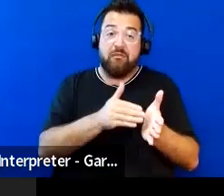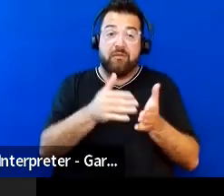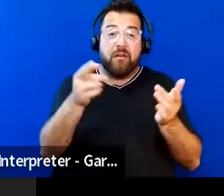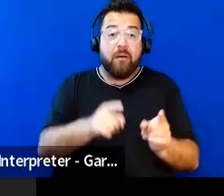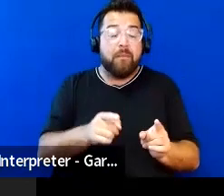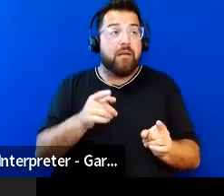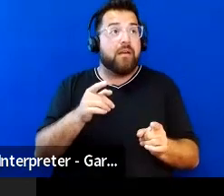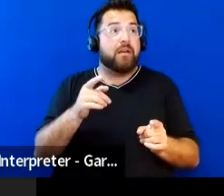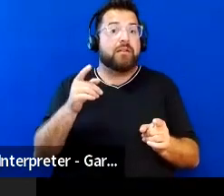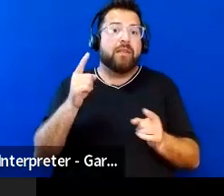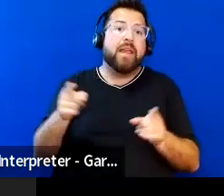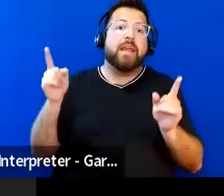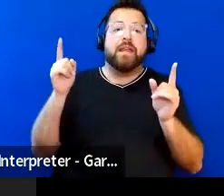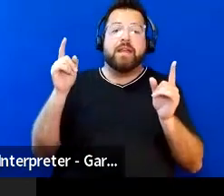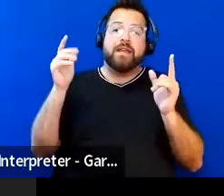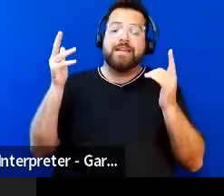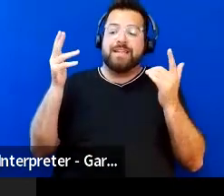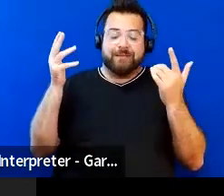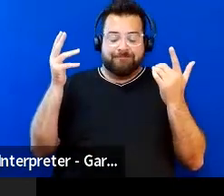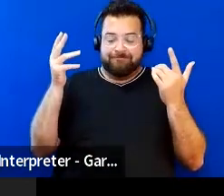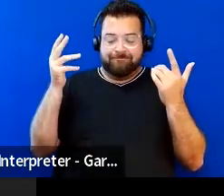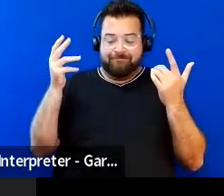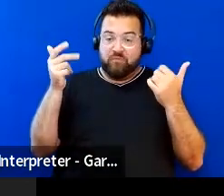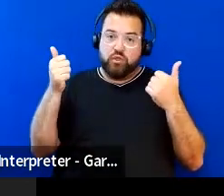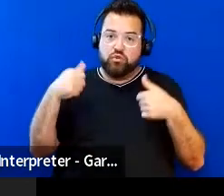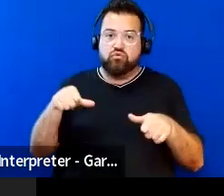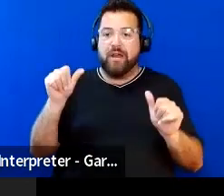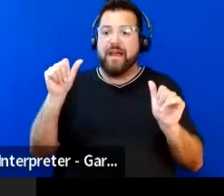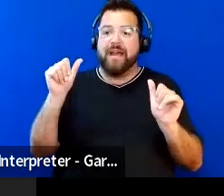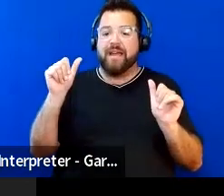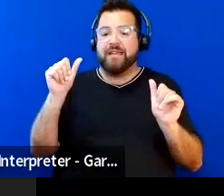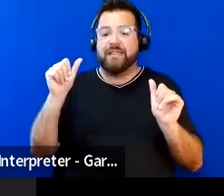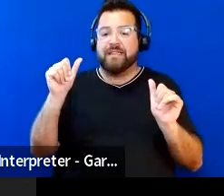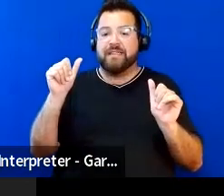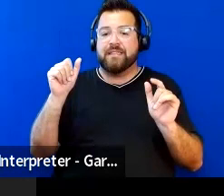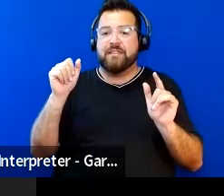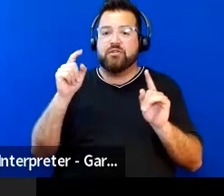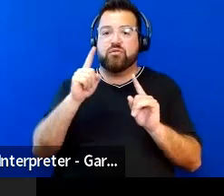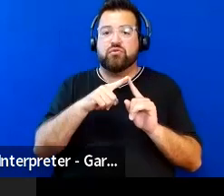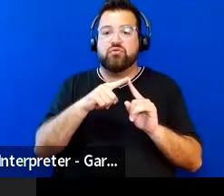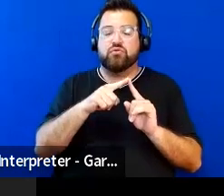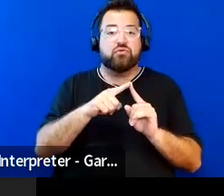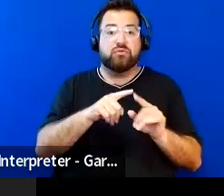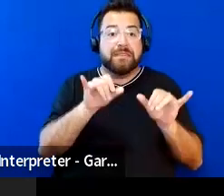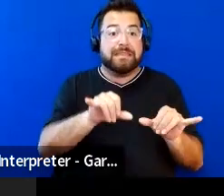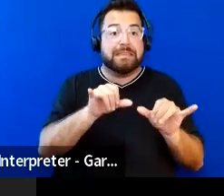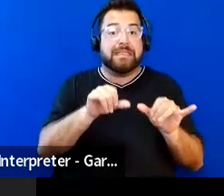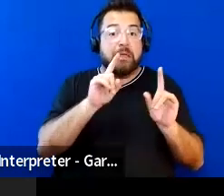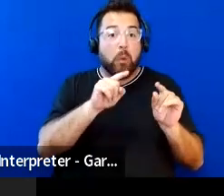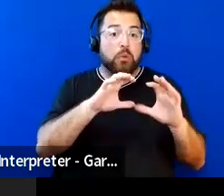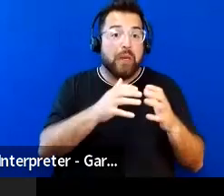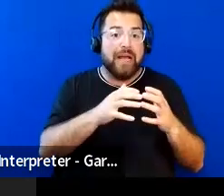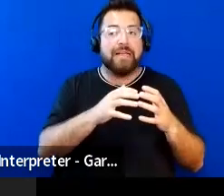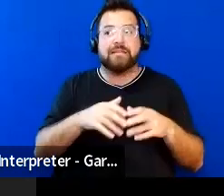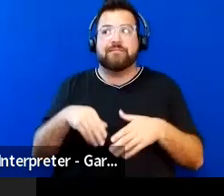will try to not stay in your class without buying the textbook, buy an old edition